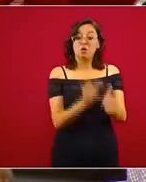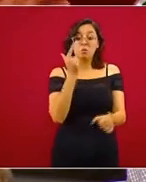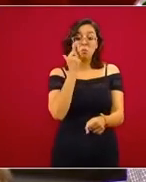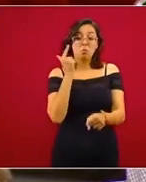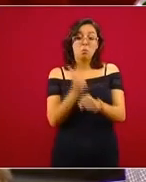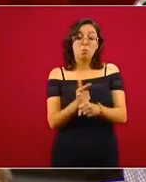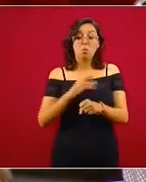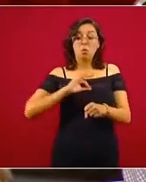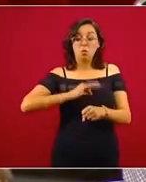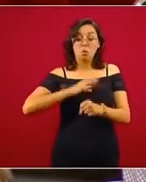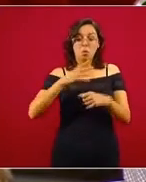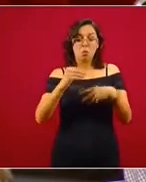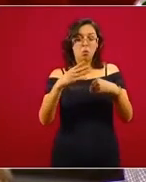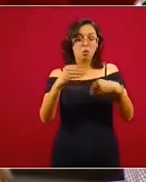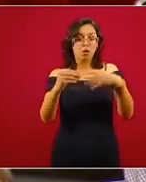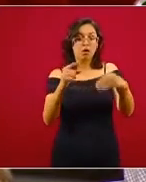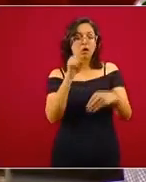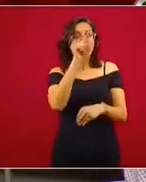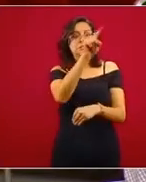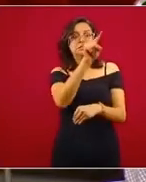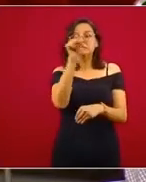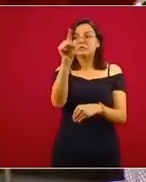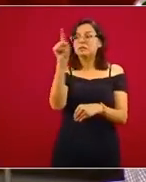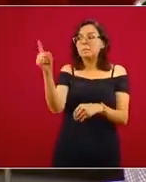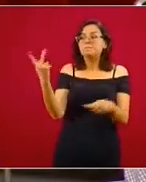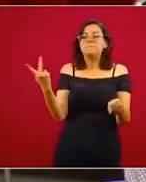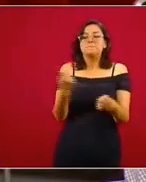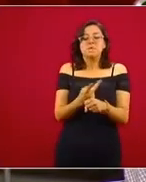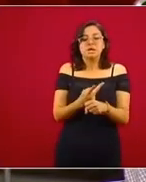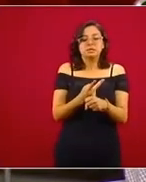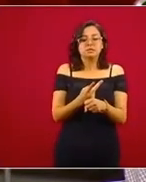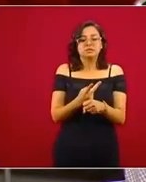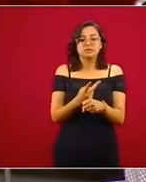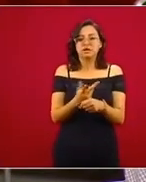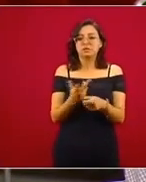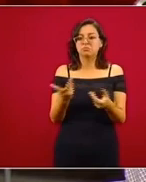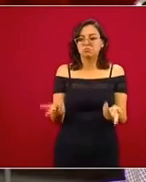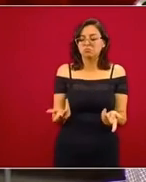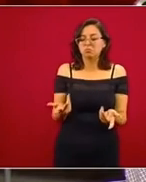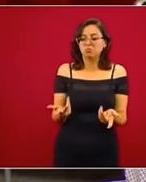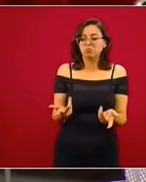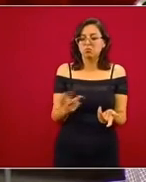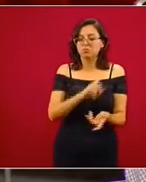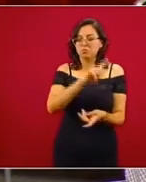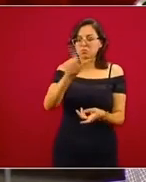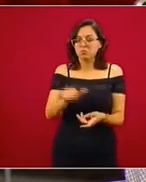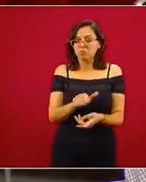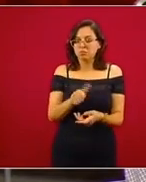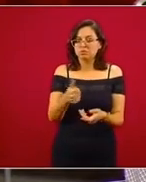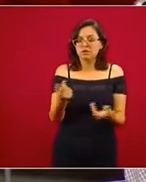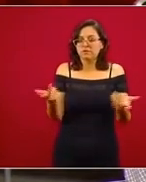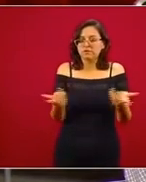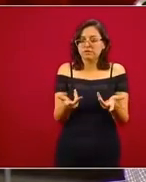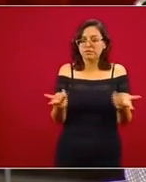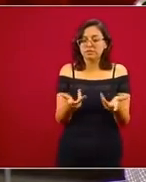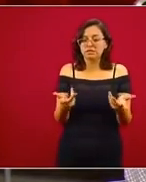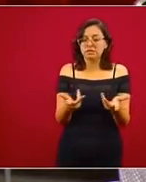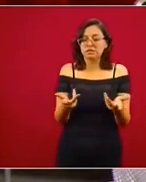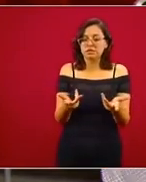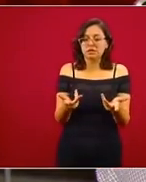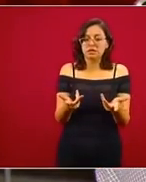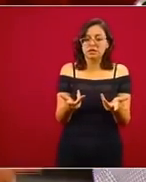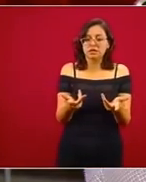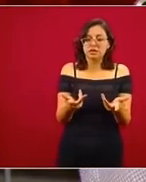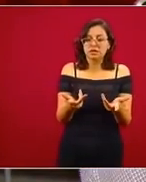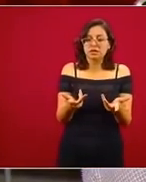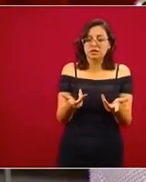going back to school. What happens if we have a resurgence of contagion? What measures